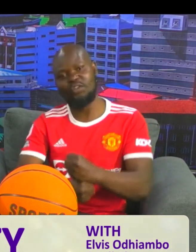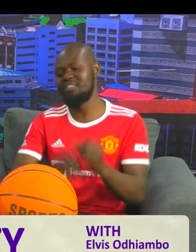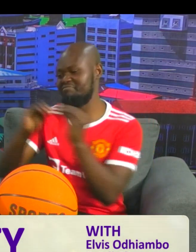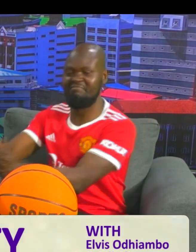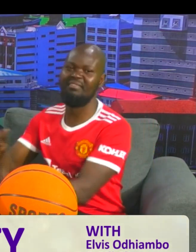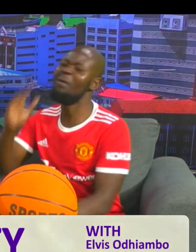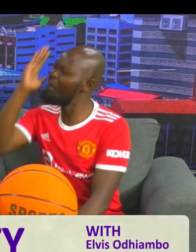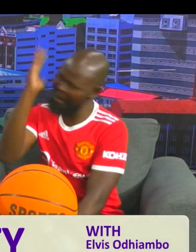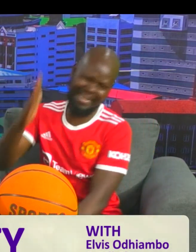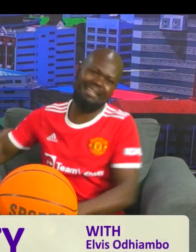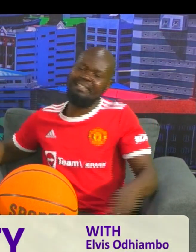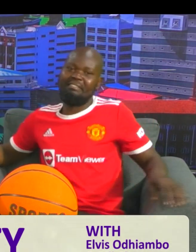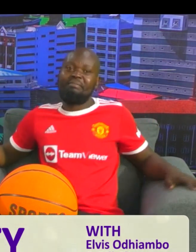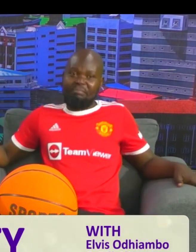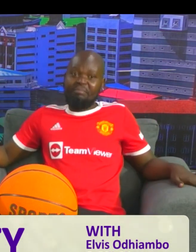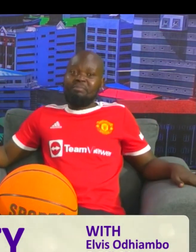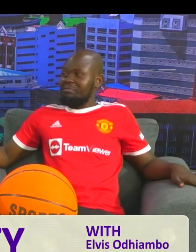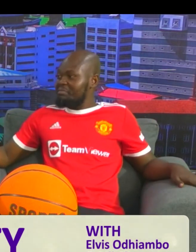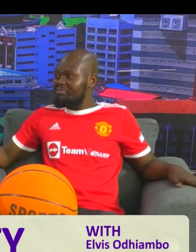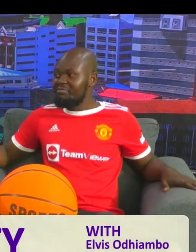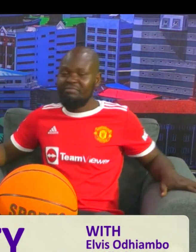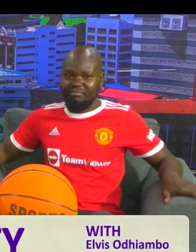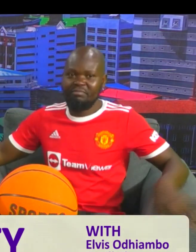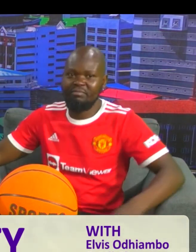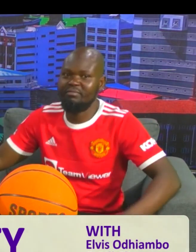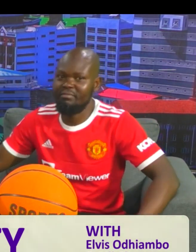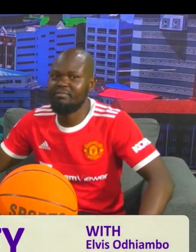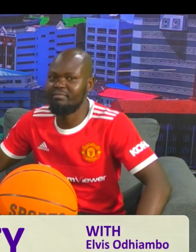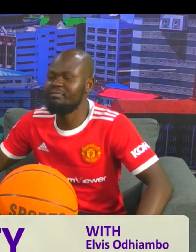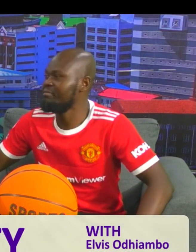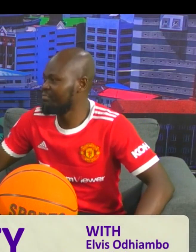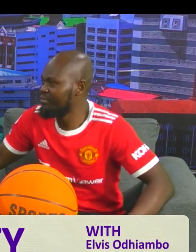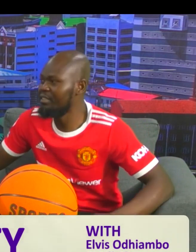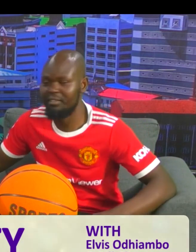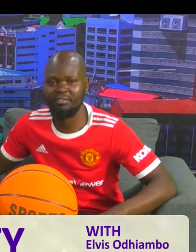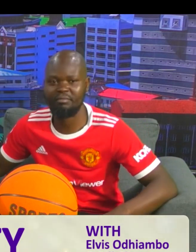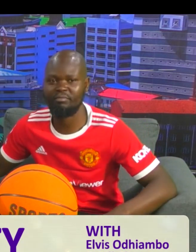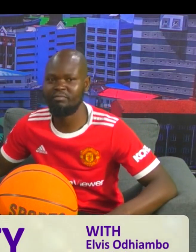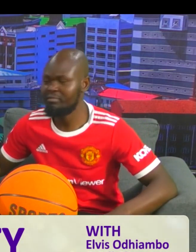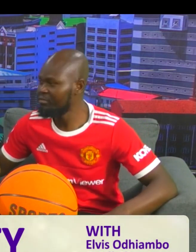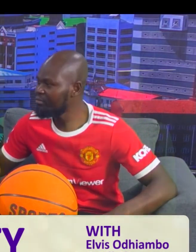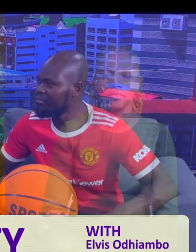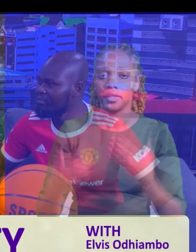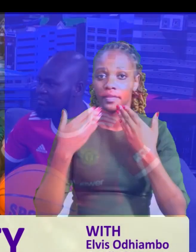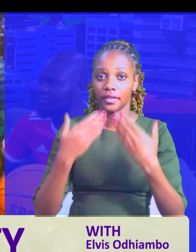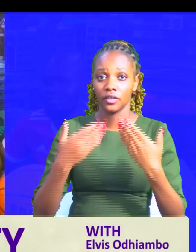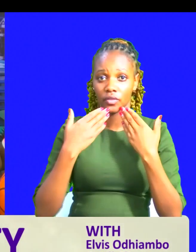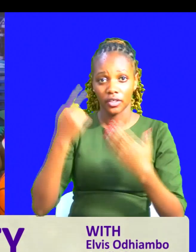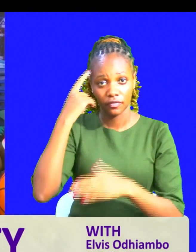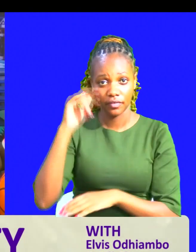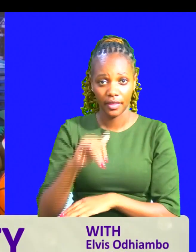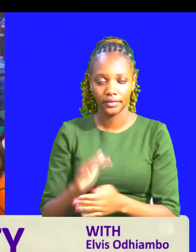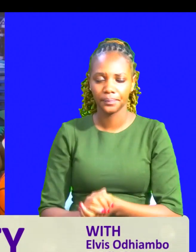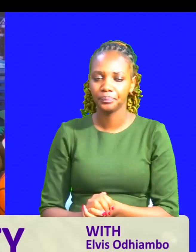been in the KPL a long Yes. time, but Muranga right now new Right. and motivated. So thank you so much for that. Of